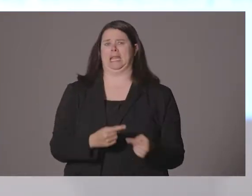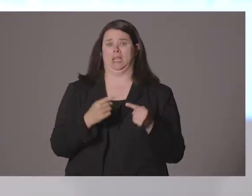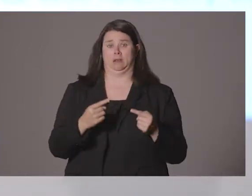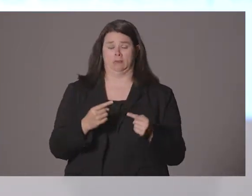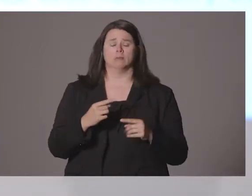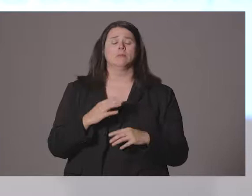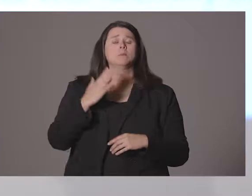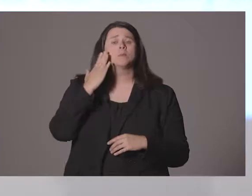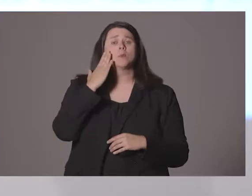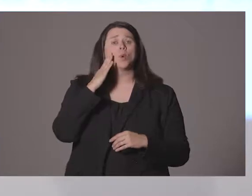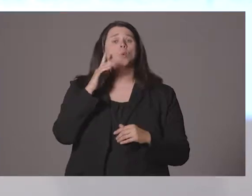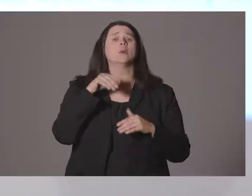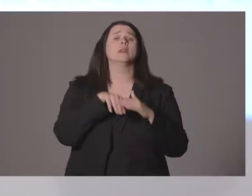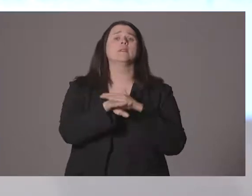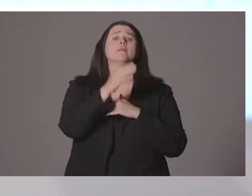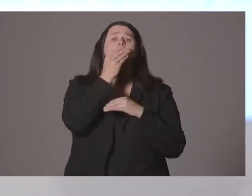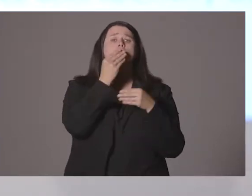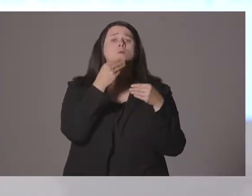you are?